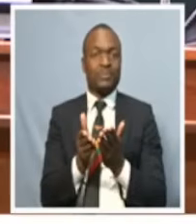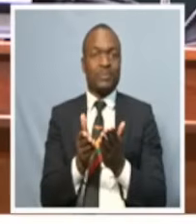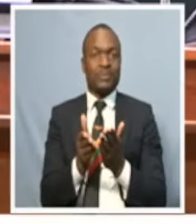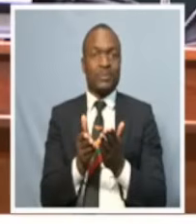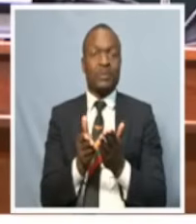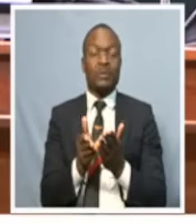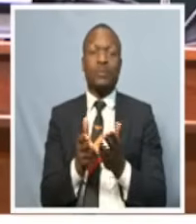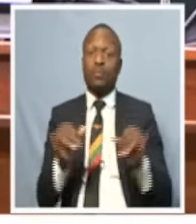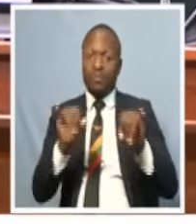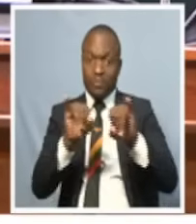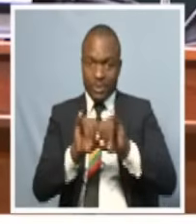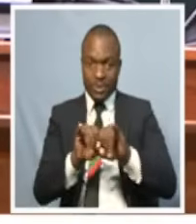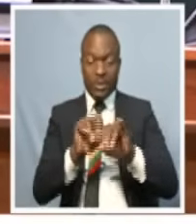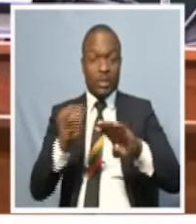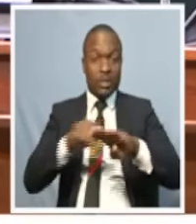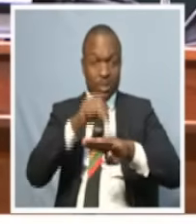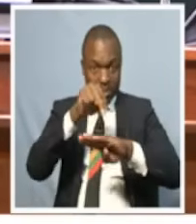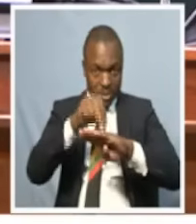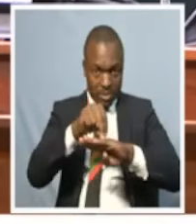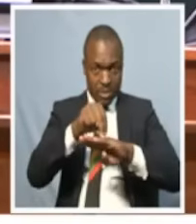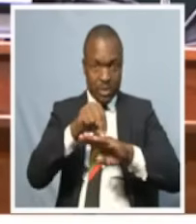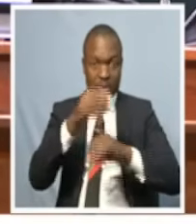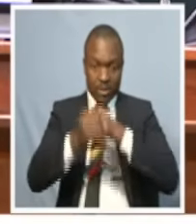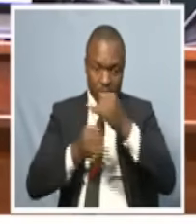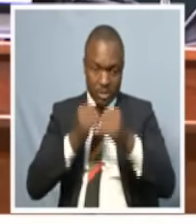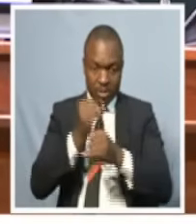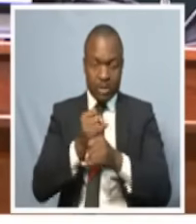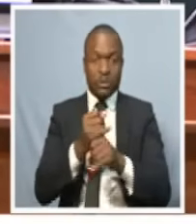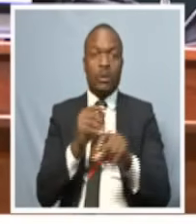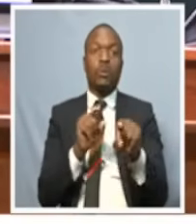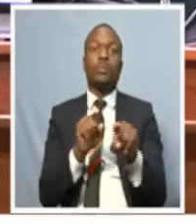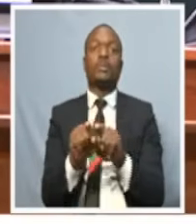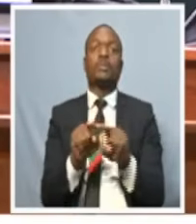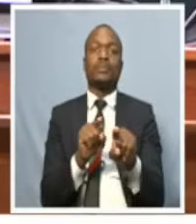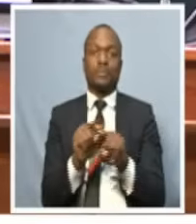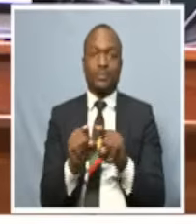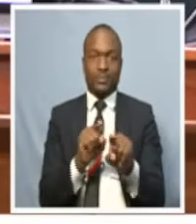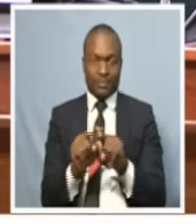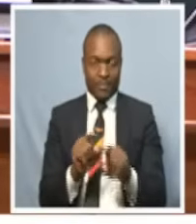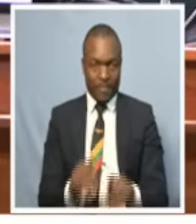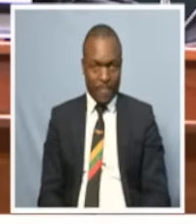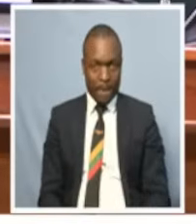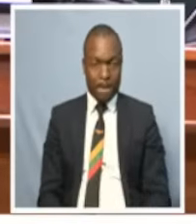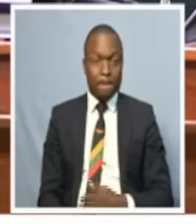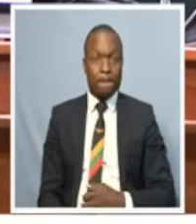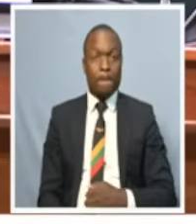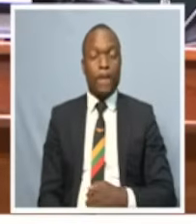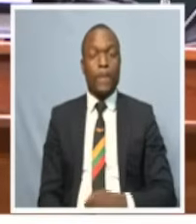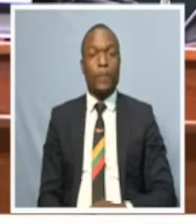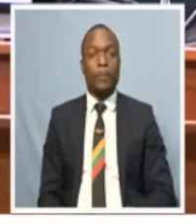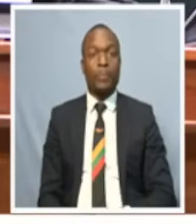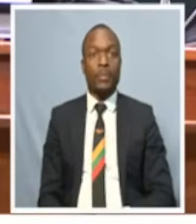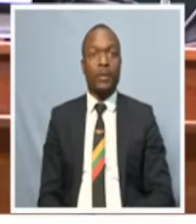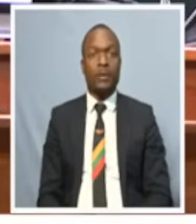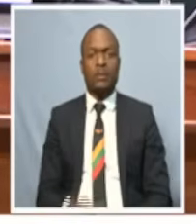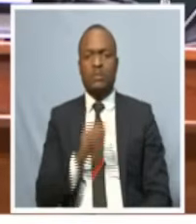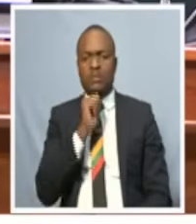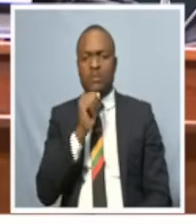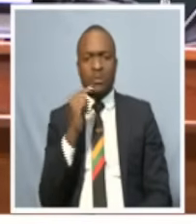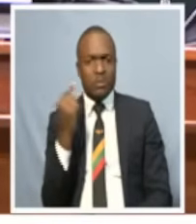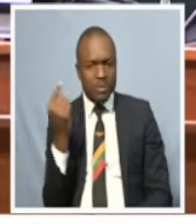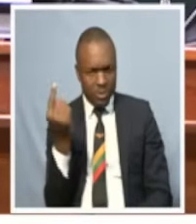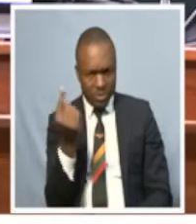in national and international competitions. Their formal absorption not